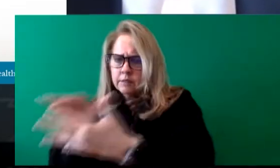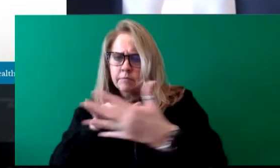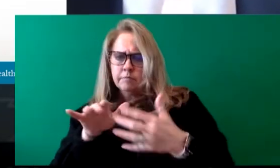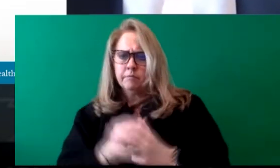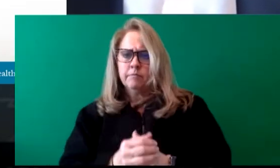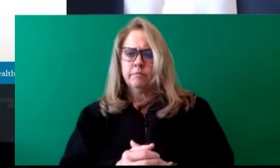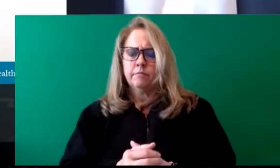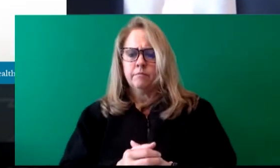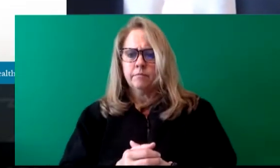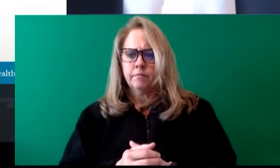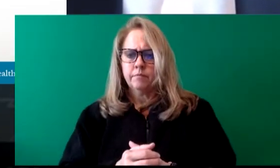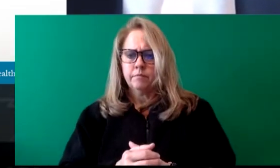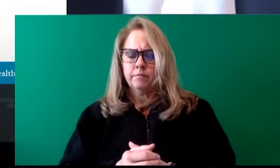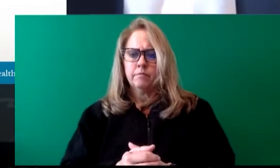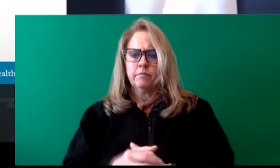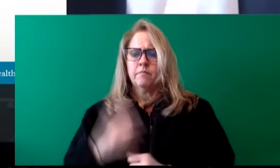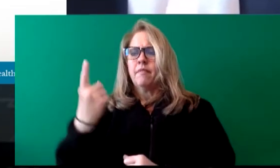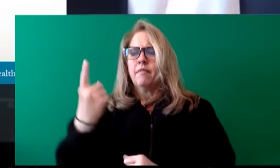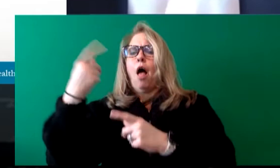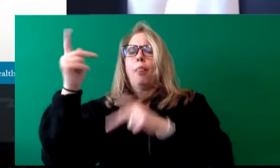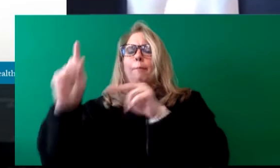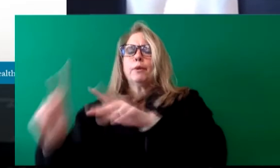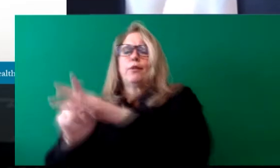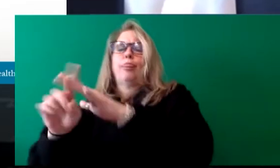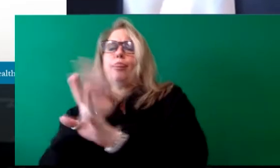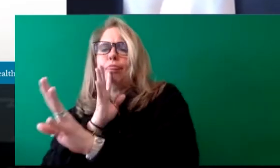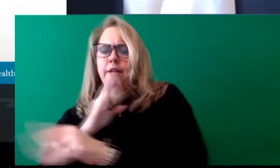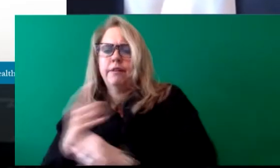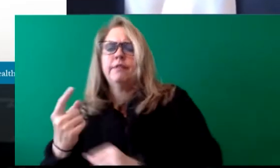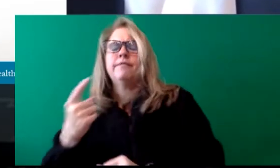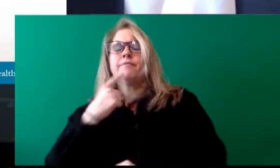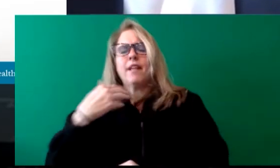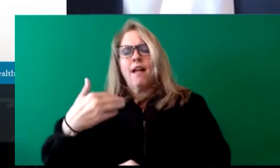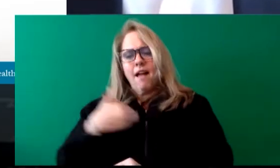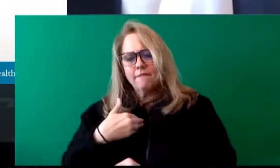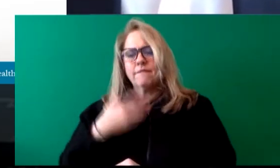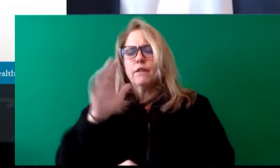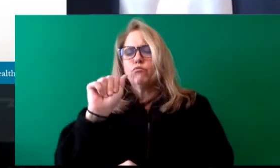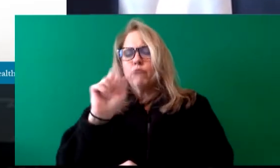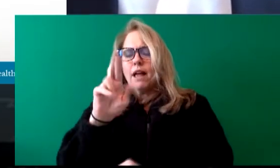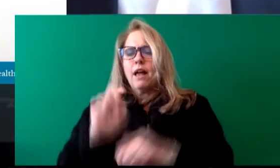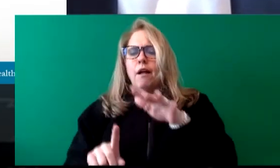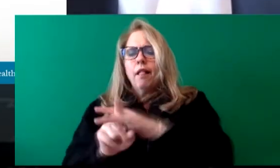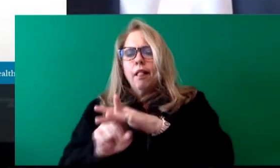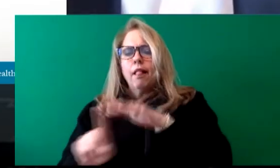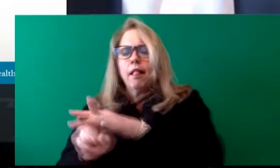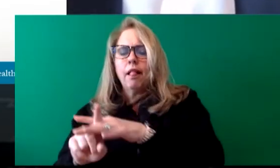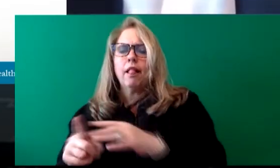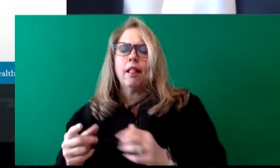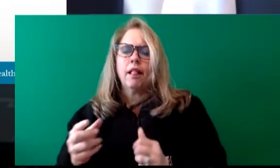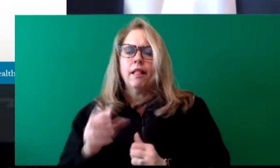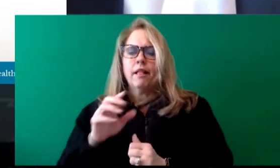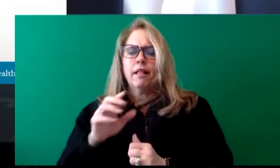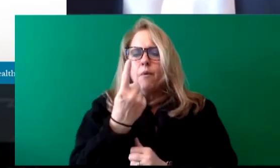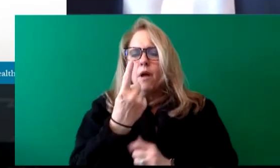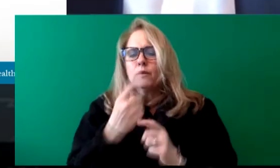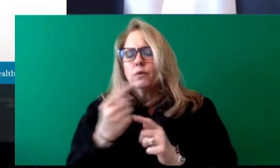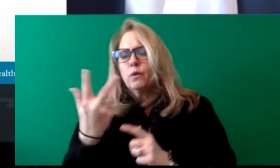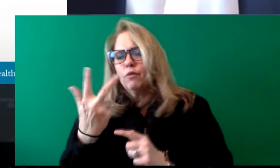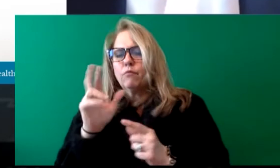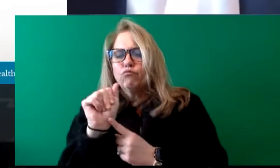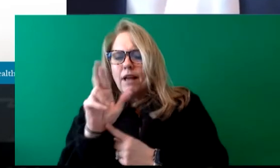speaker talked about earlier, there still are rare events, 3 to 7 rare events out of 1 million doses of vaccine,